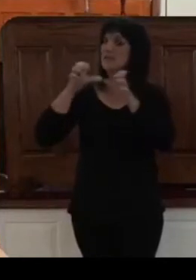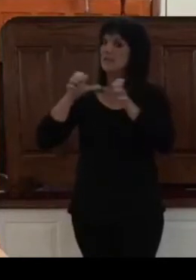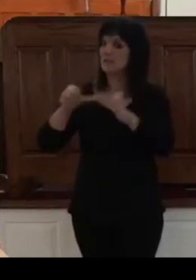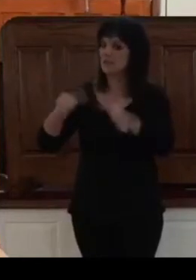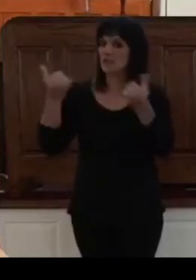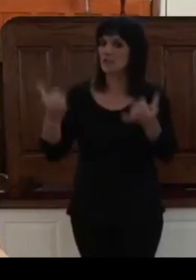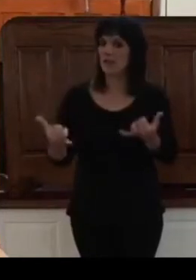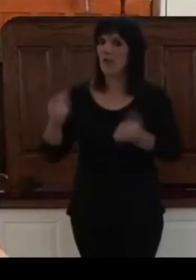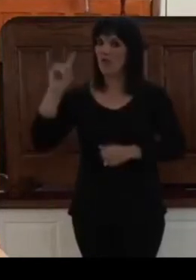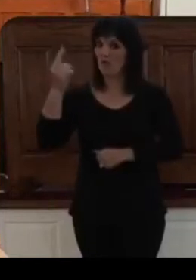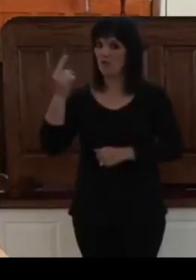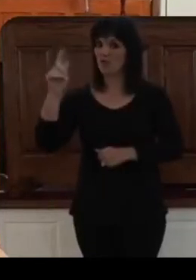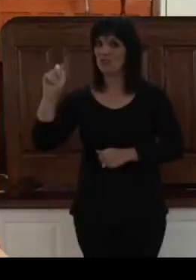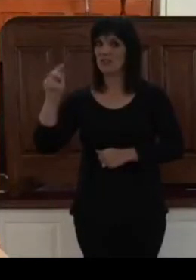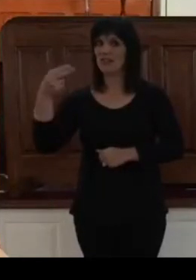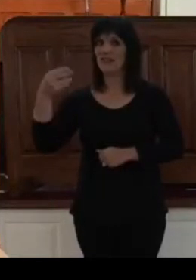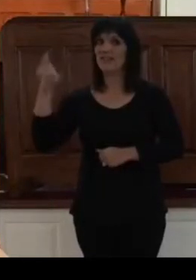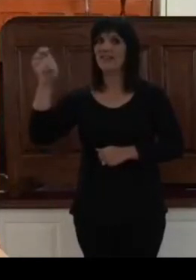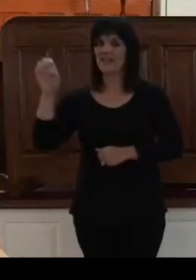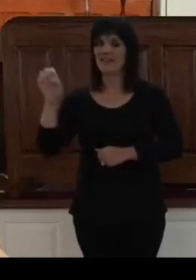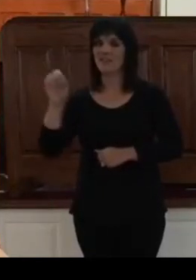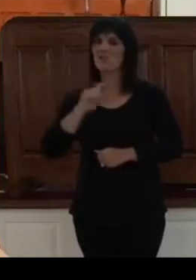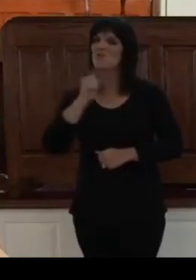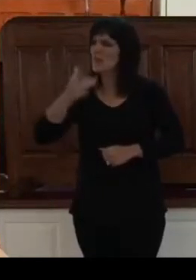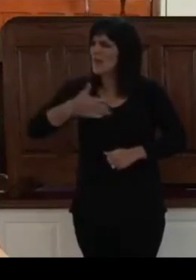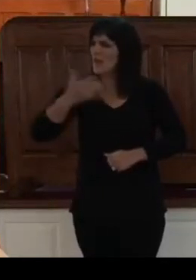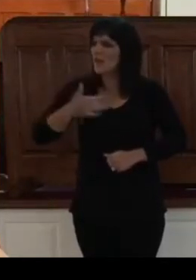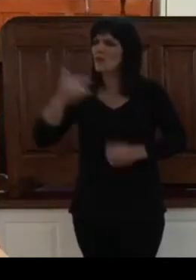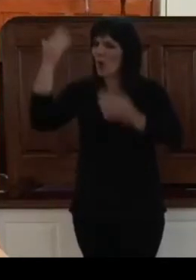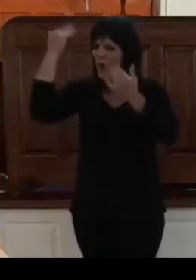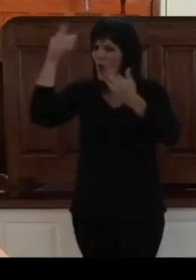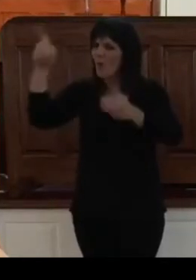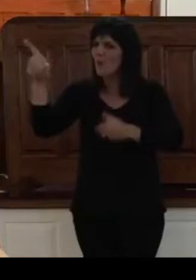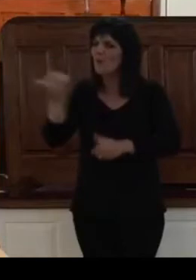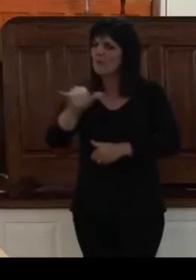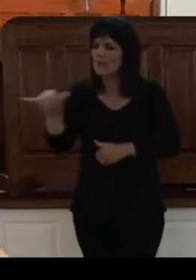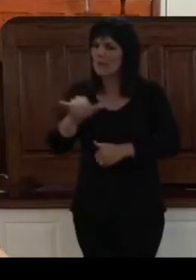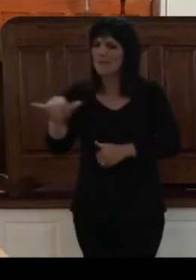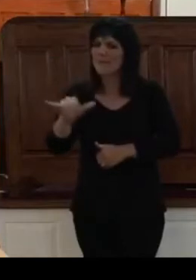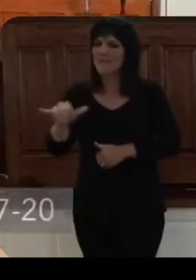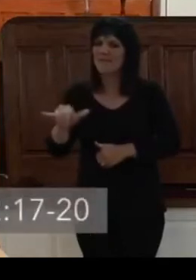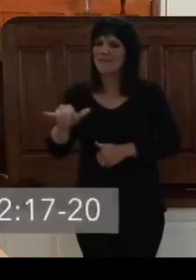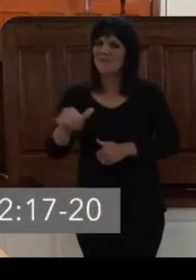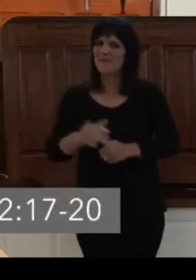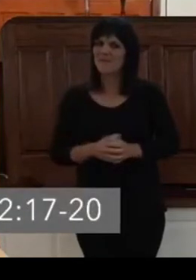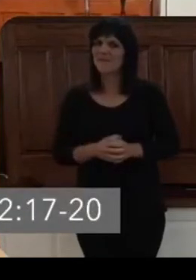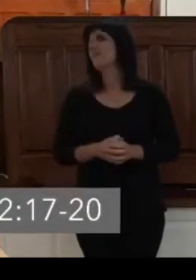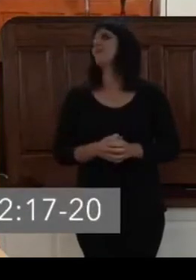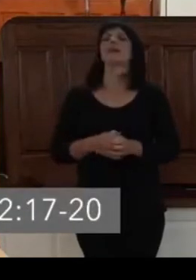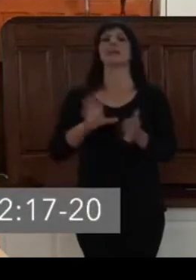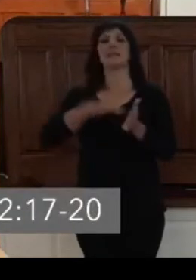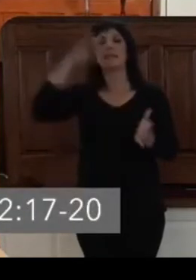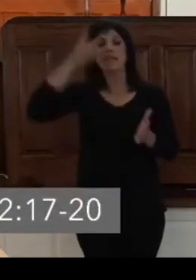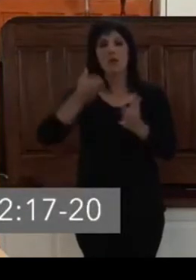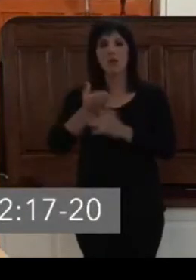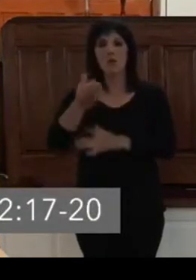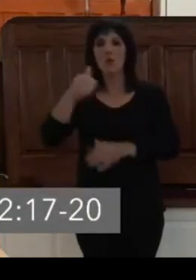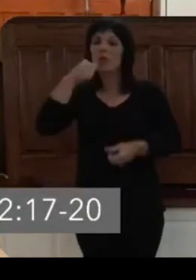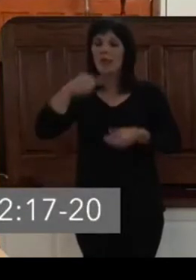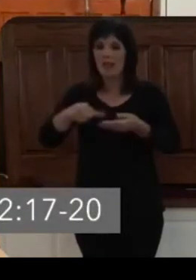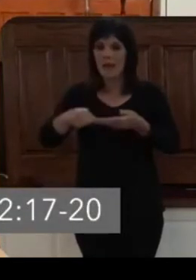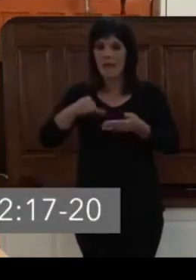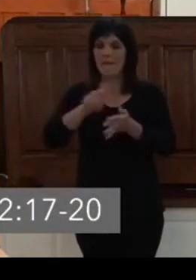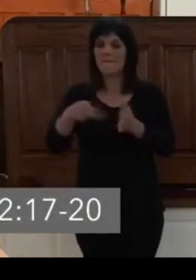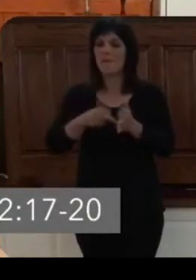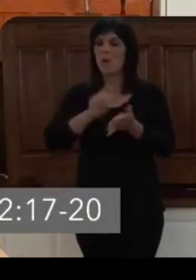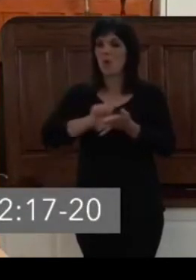1 Thessalonians. I really am enjoying it. I hope you're enjoying it as well. It's an expositional study through this letter that Paul wrote to the